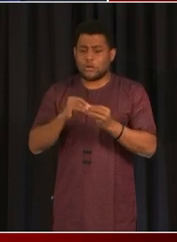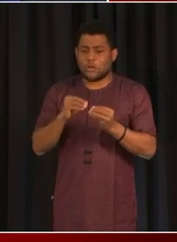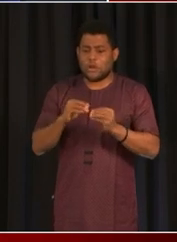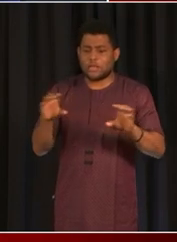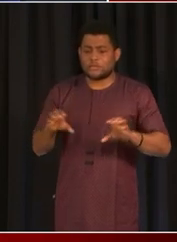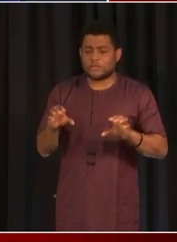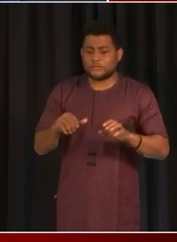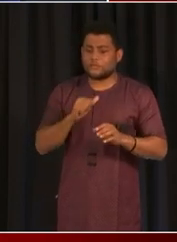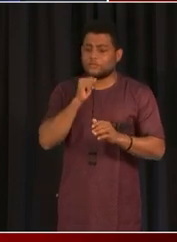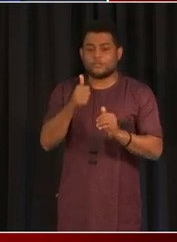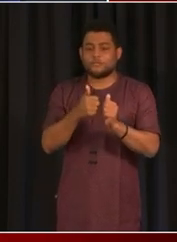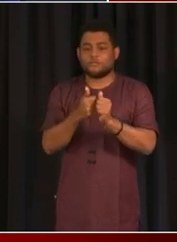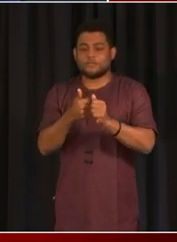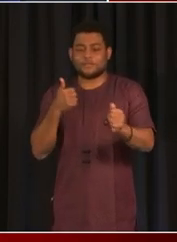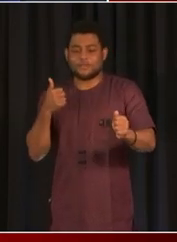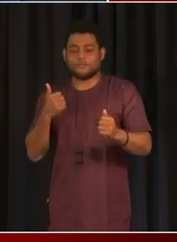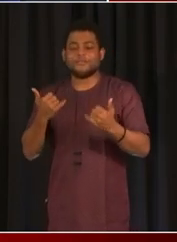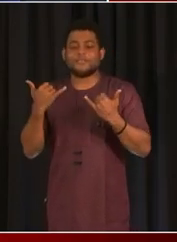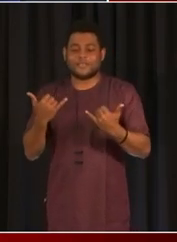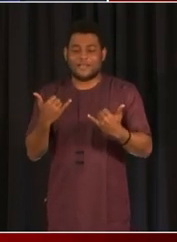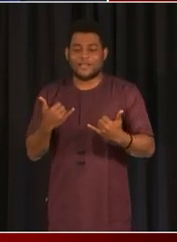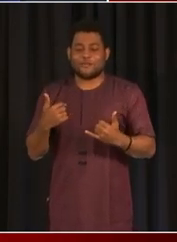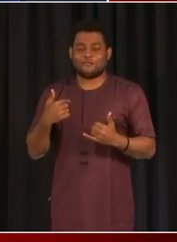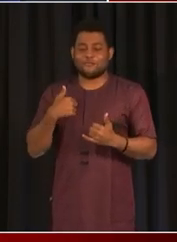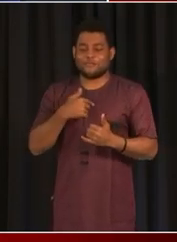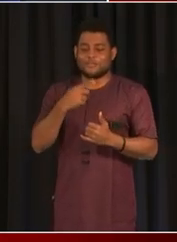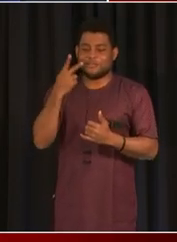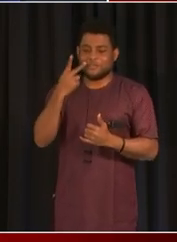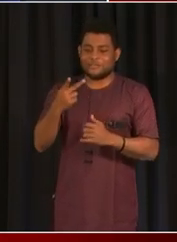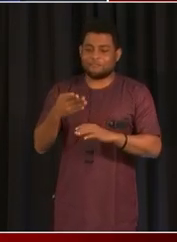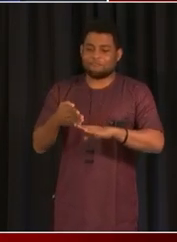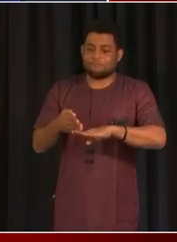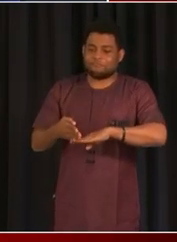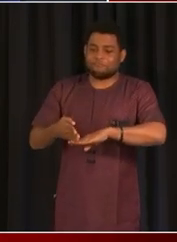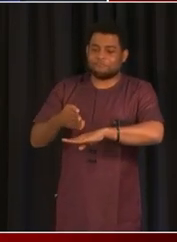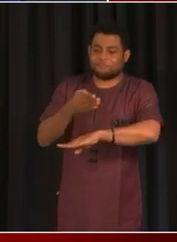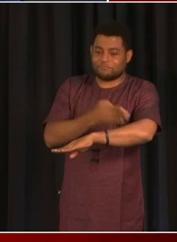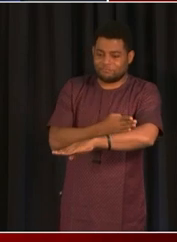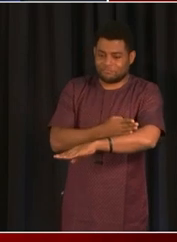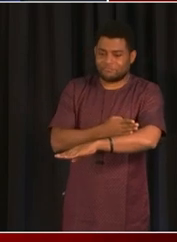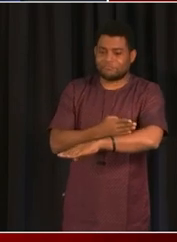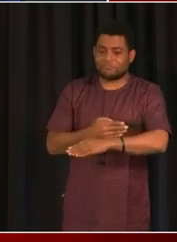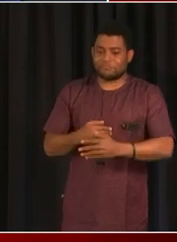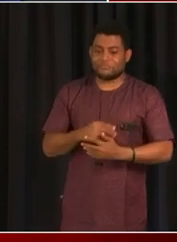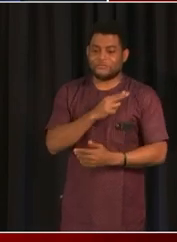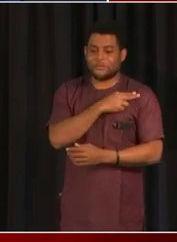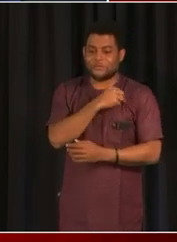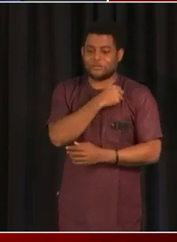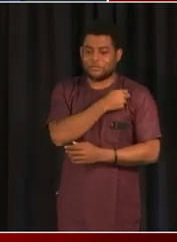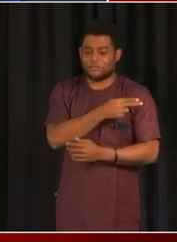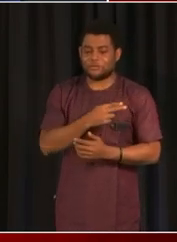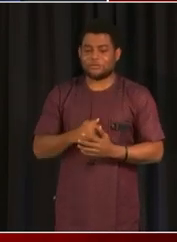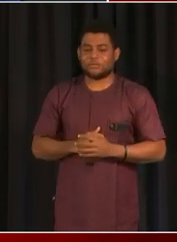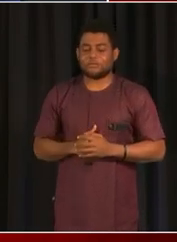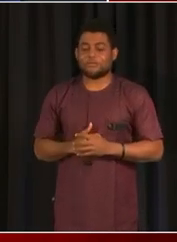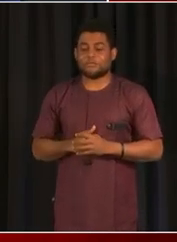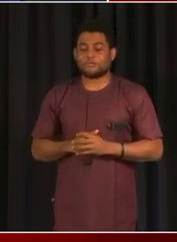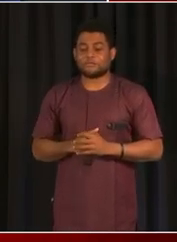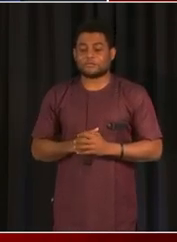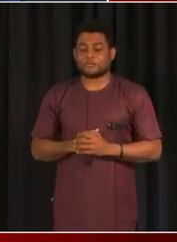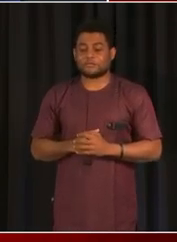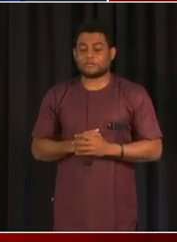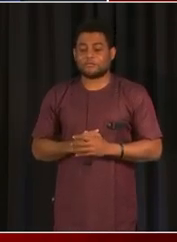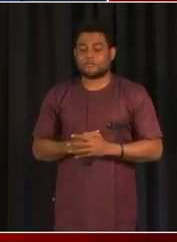social distancing, we're seeing and that same winter increase we've historically seen happen in the summer for